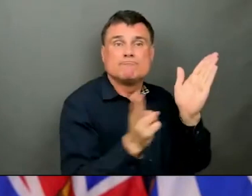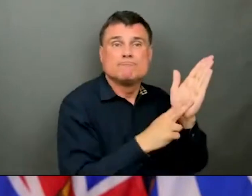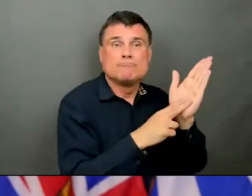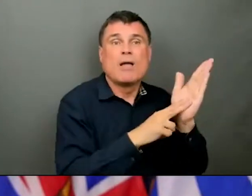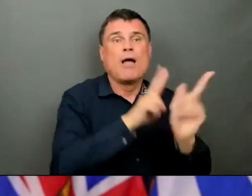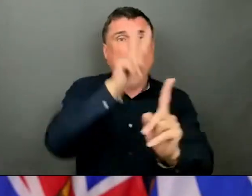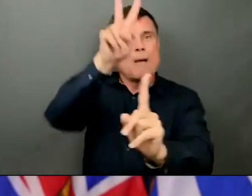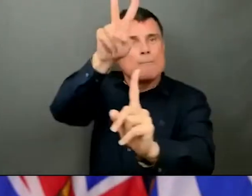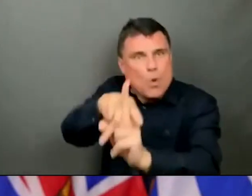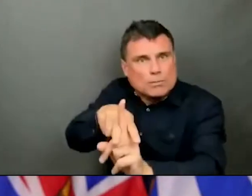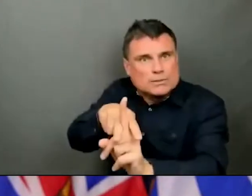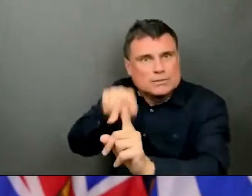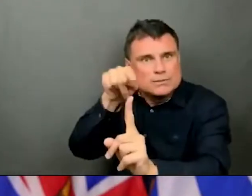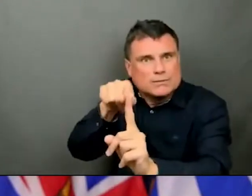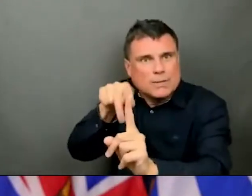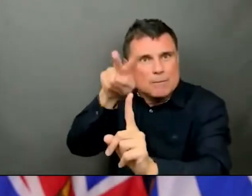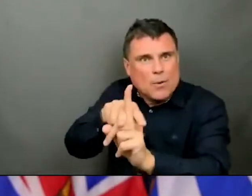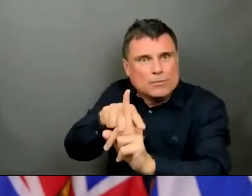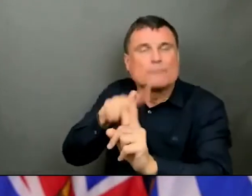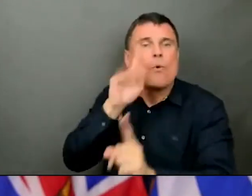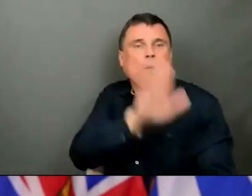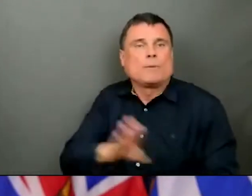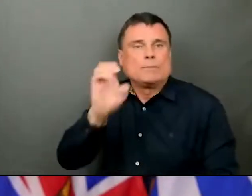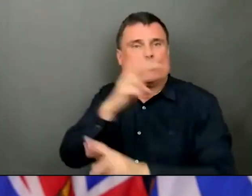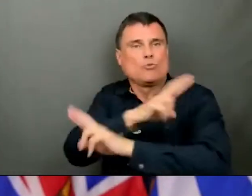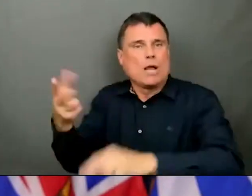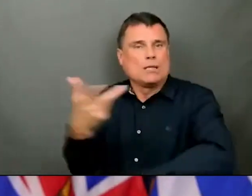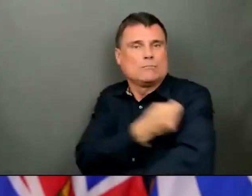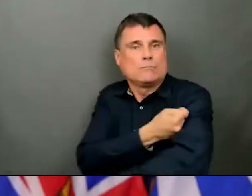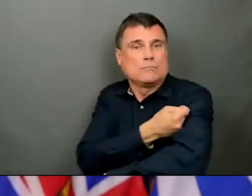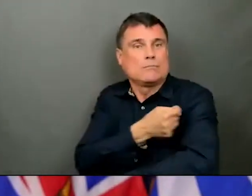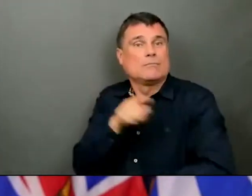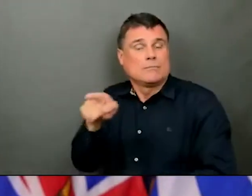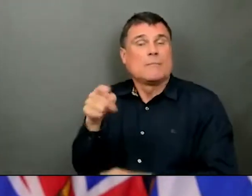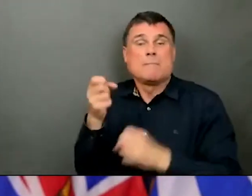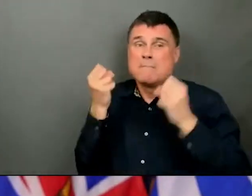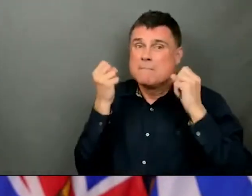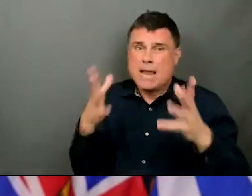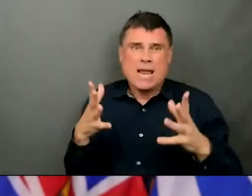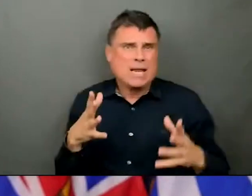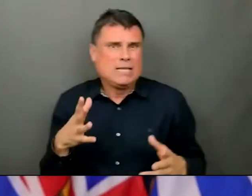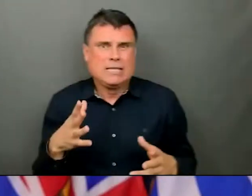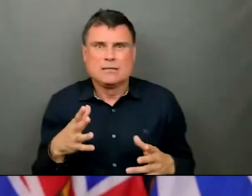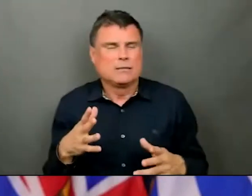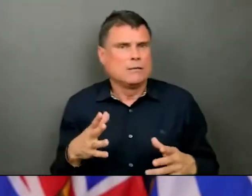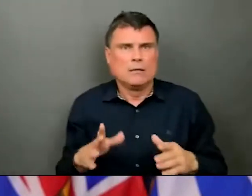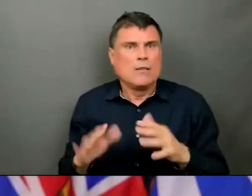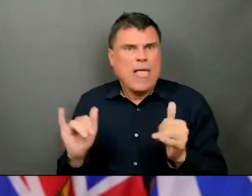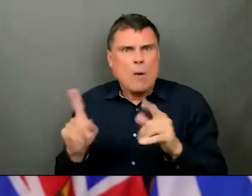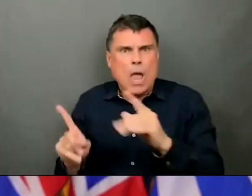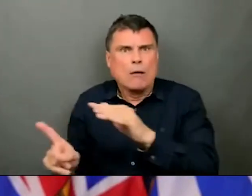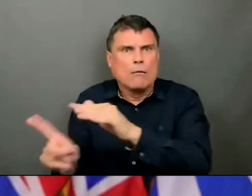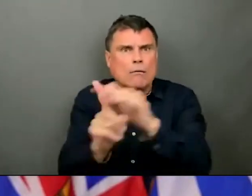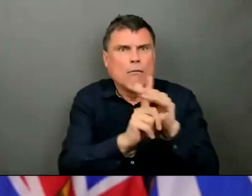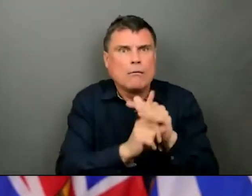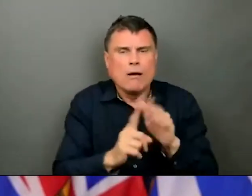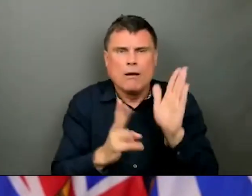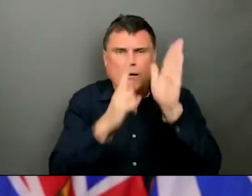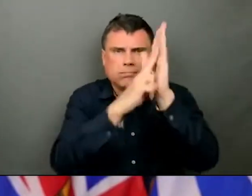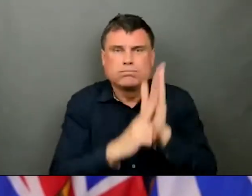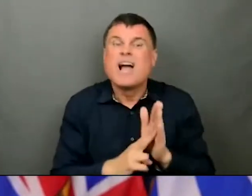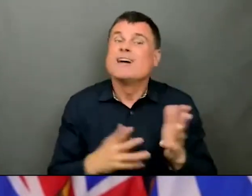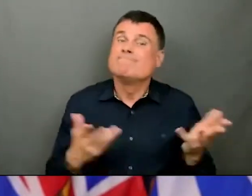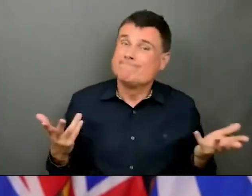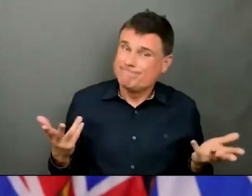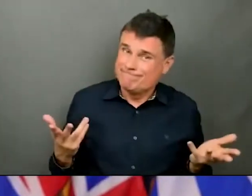and obviously many of those are focused in our hotspot areas. That shows the capacity, and that's going to be a typical week from now on